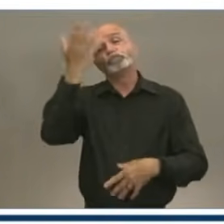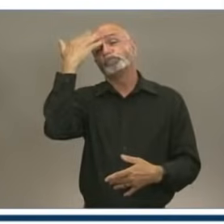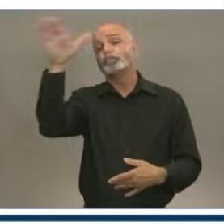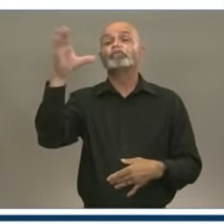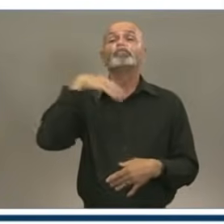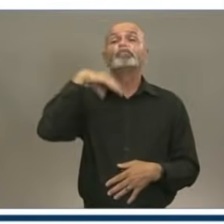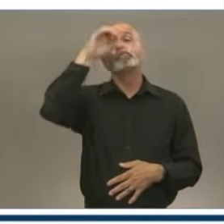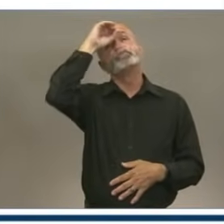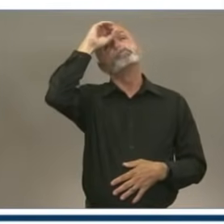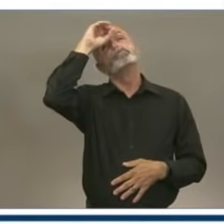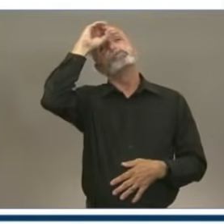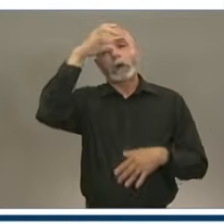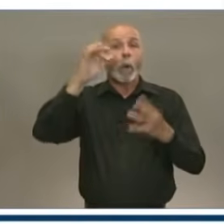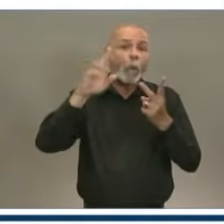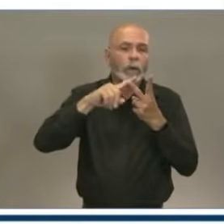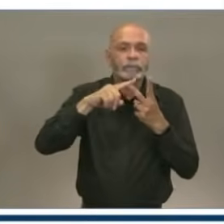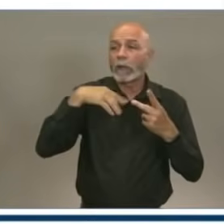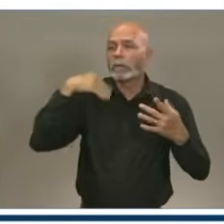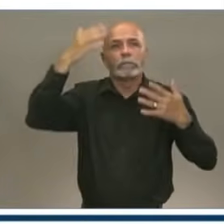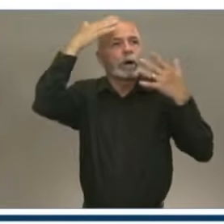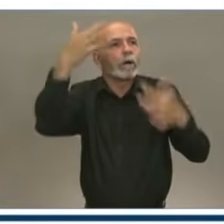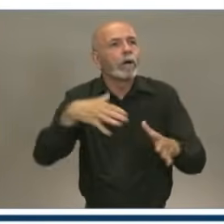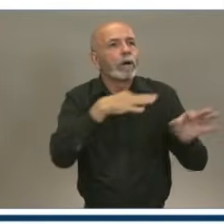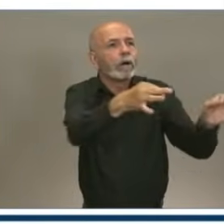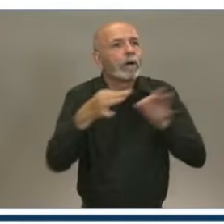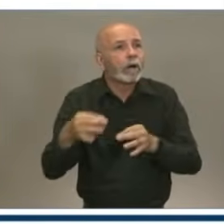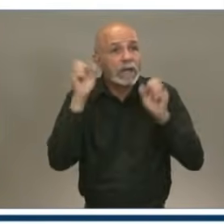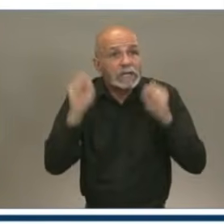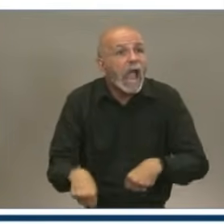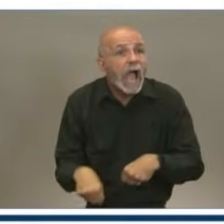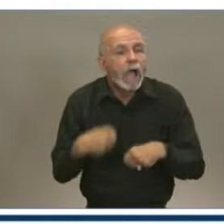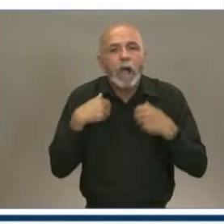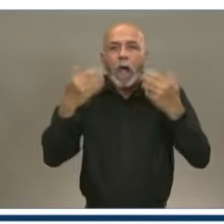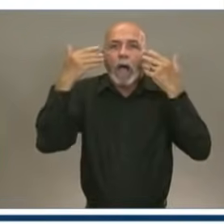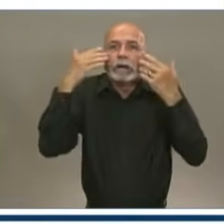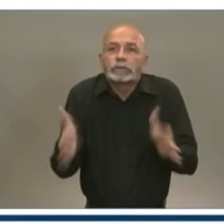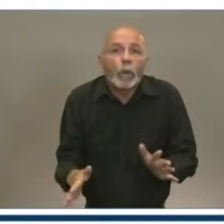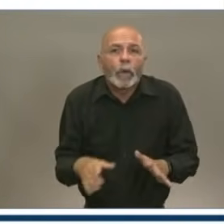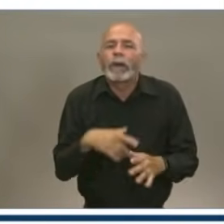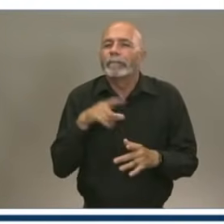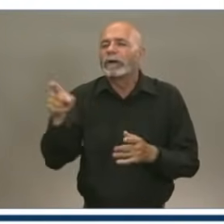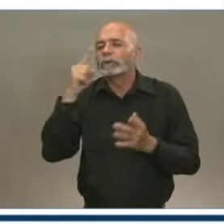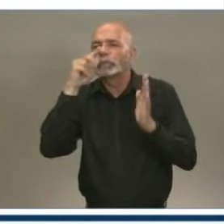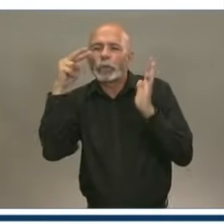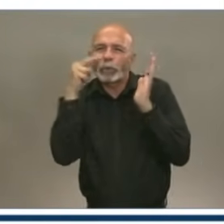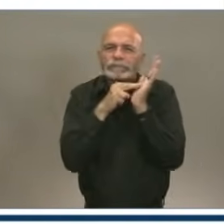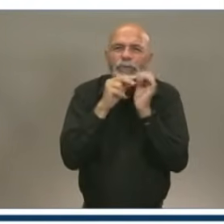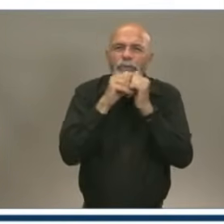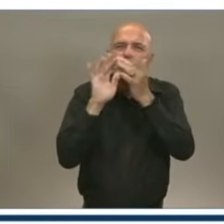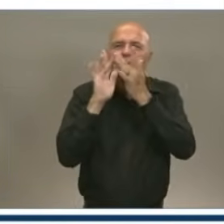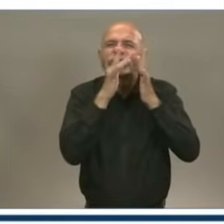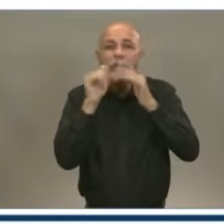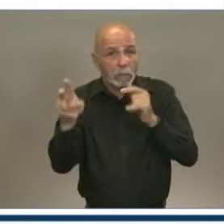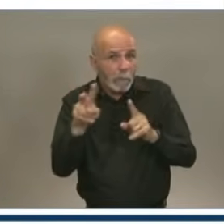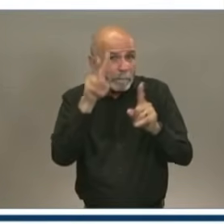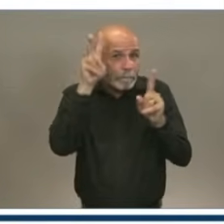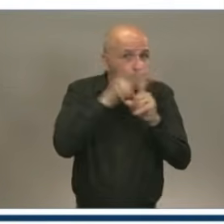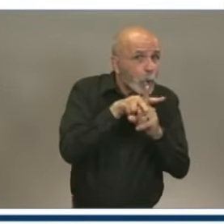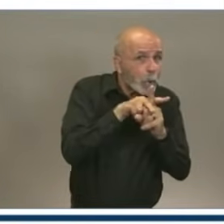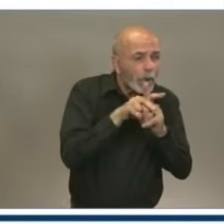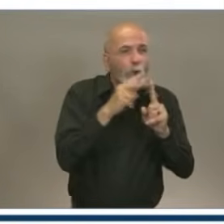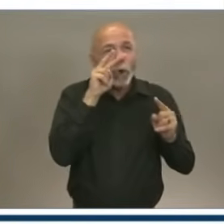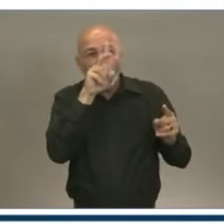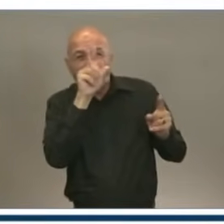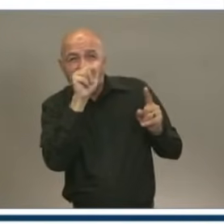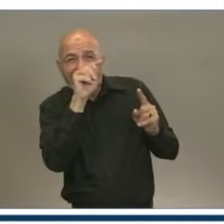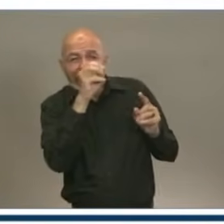encourage everyone to keep checking the online booking system to find the earliest possible appointment that works for them. And if you